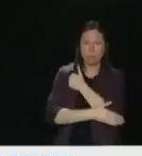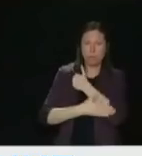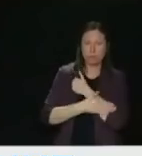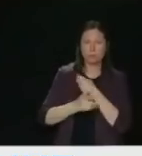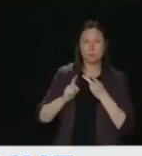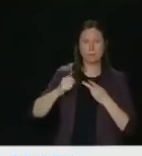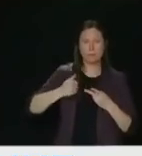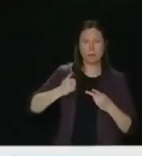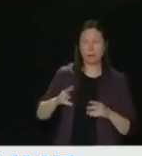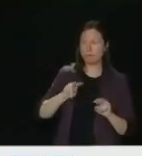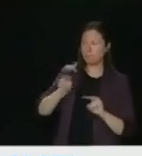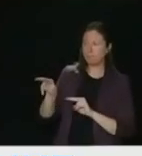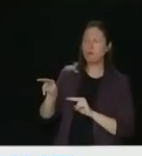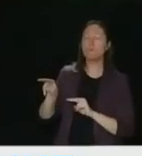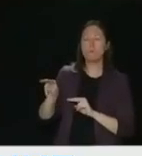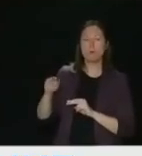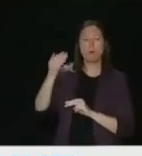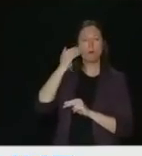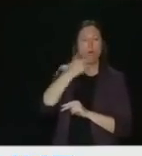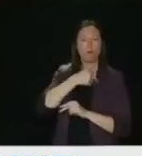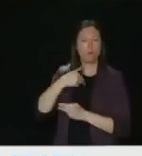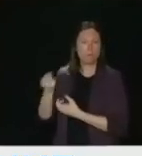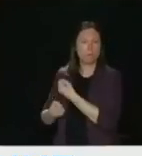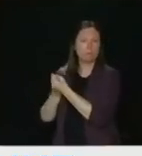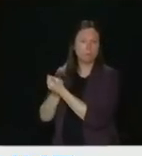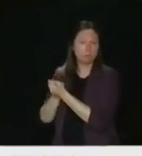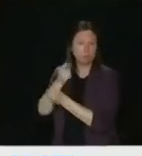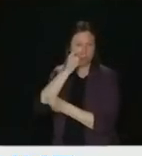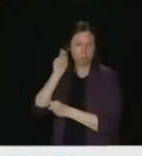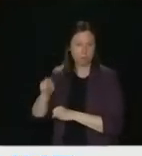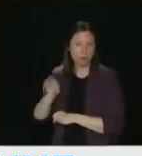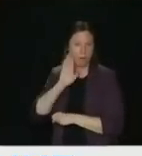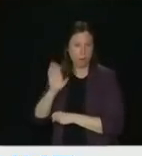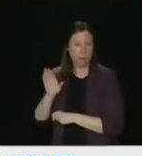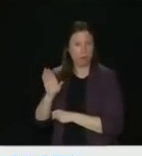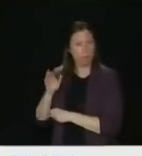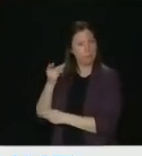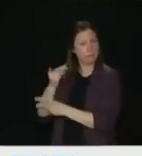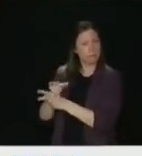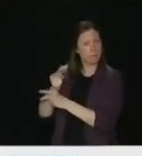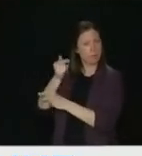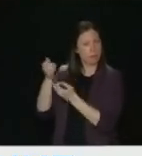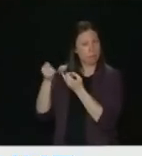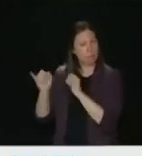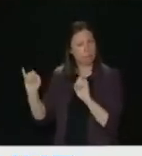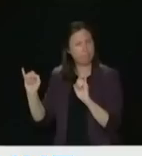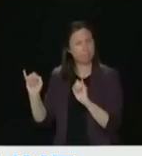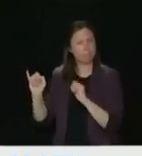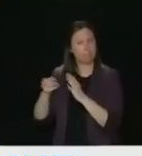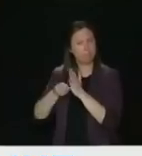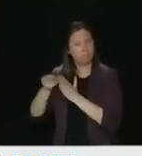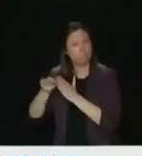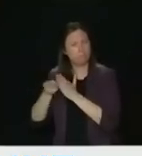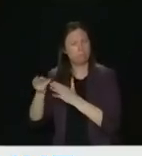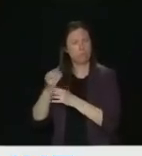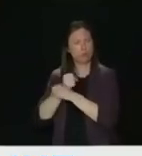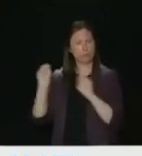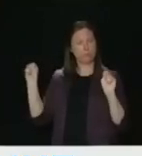Canada will continue supporting Ukraine and its independence, integrity,